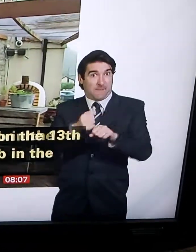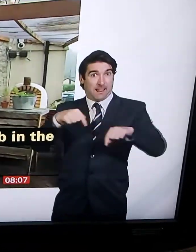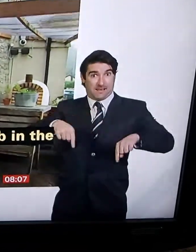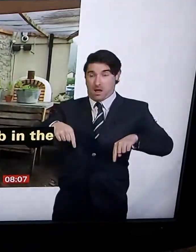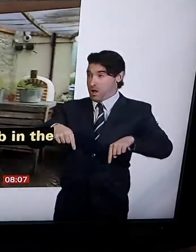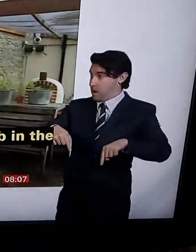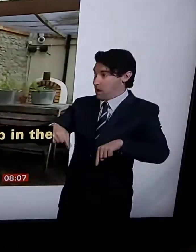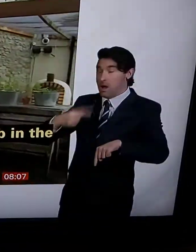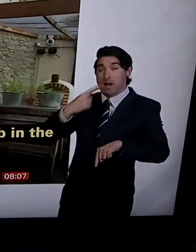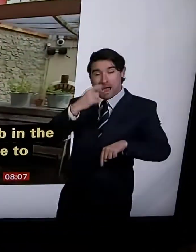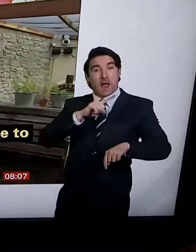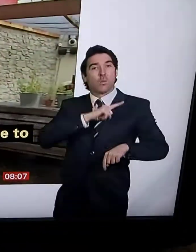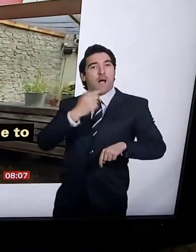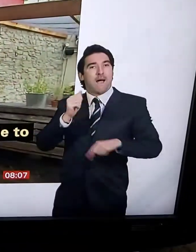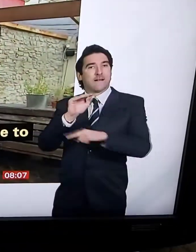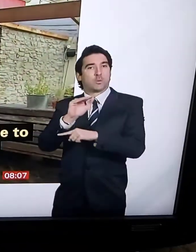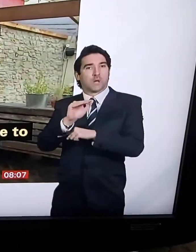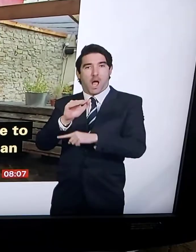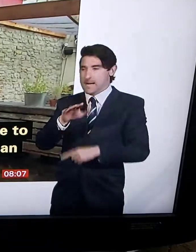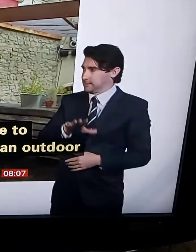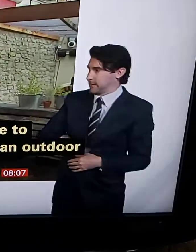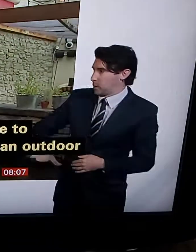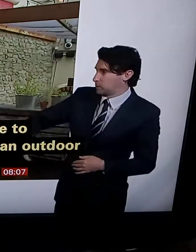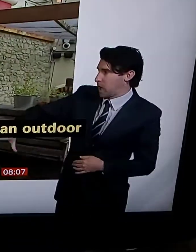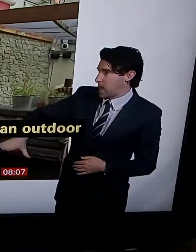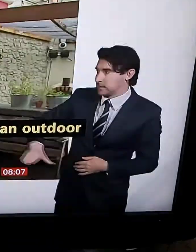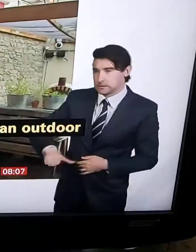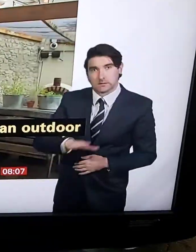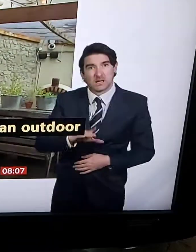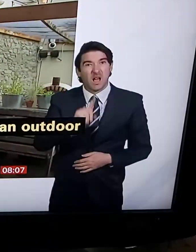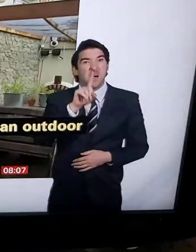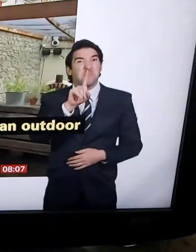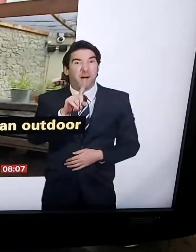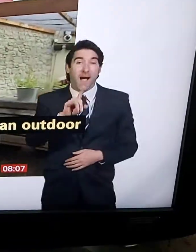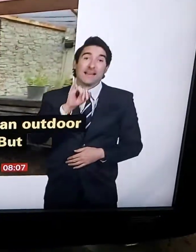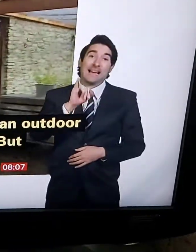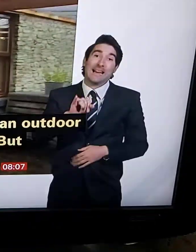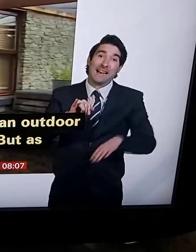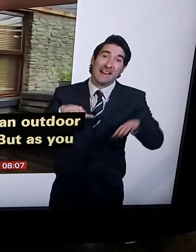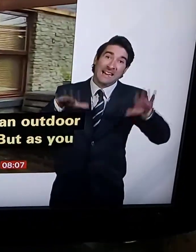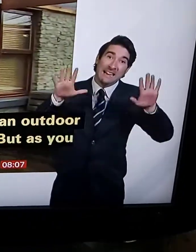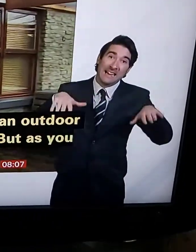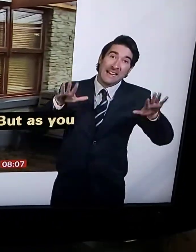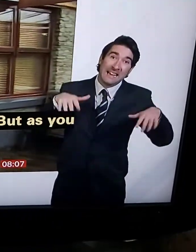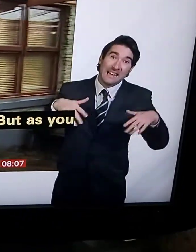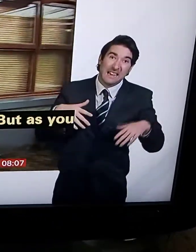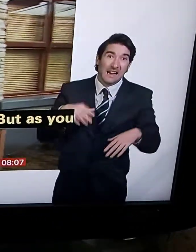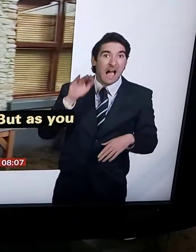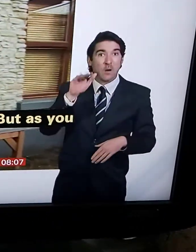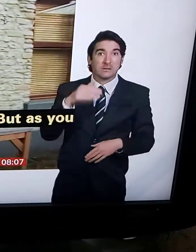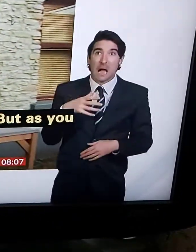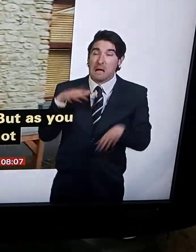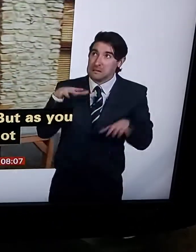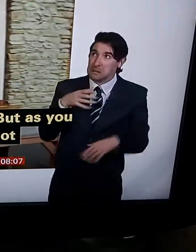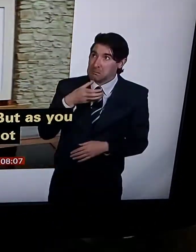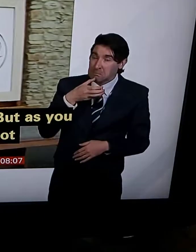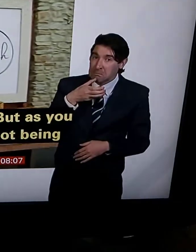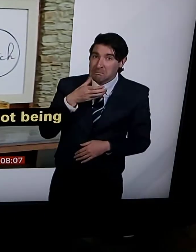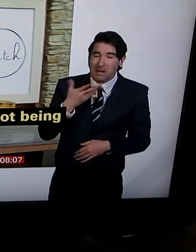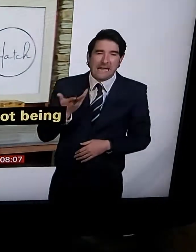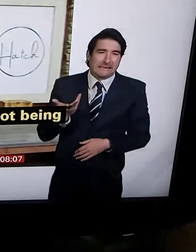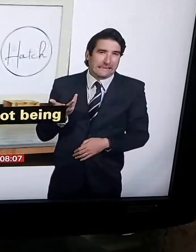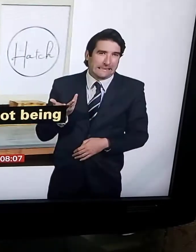lot of water space here, but as you can see, with the weather not being that reliable, how viable will that really be? There's